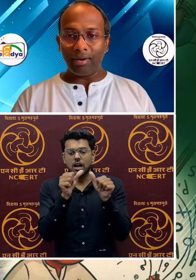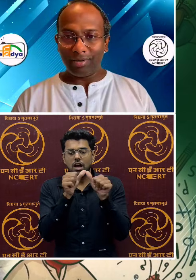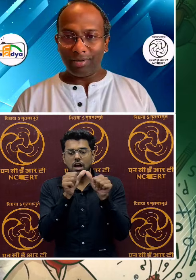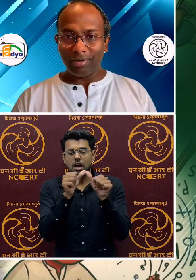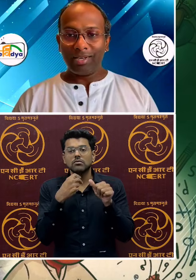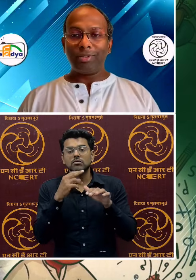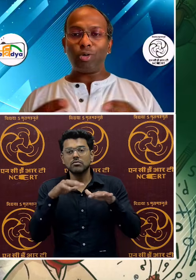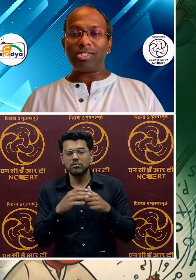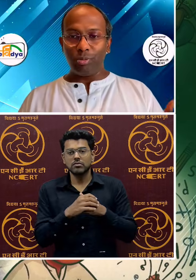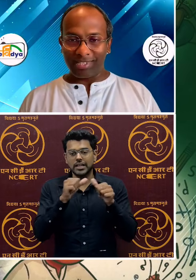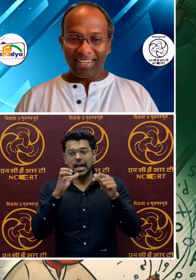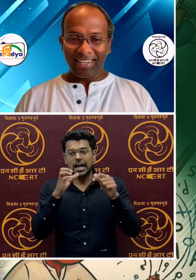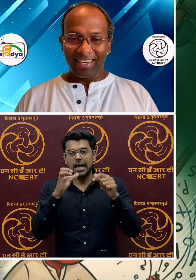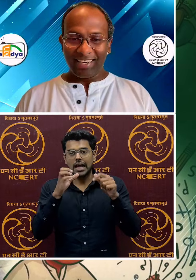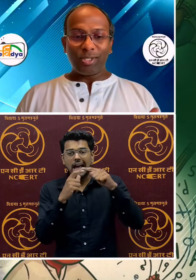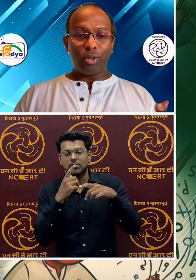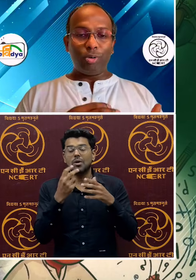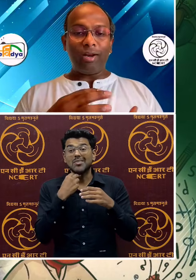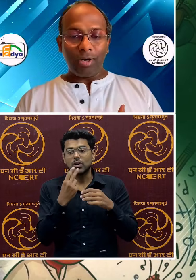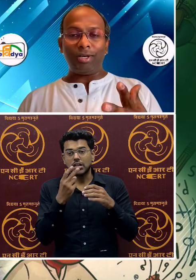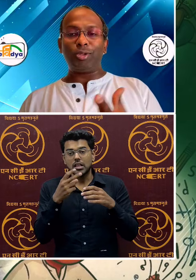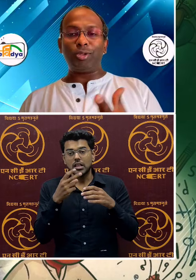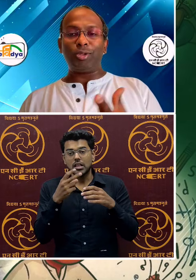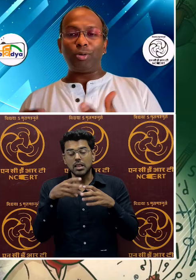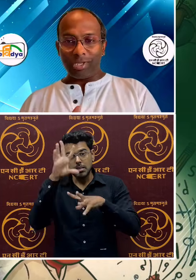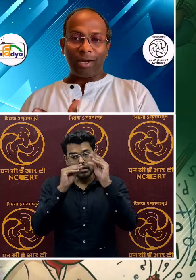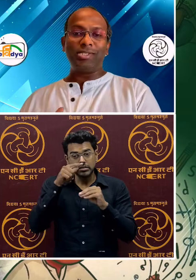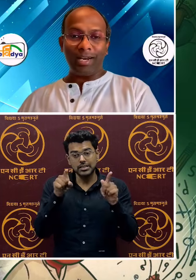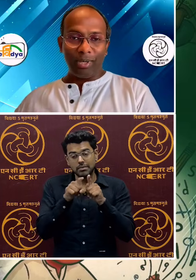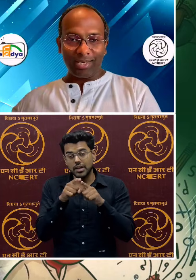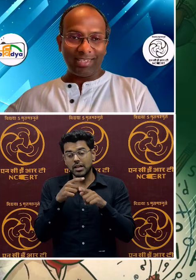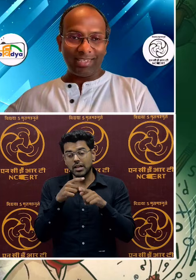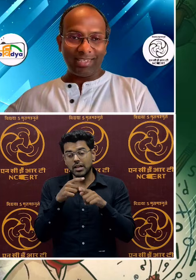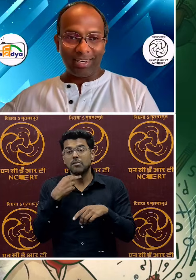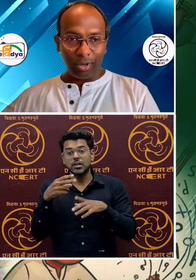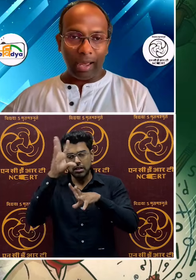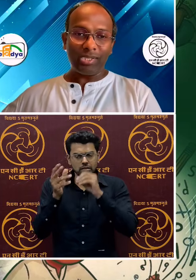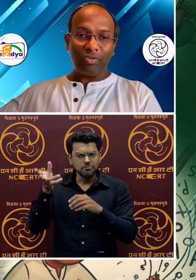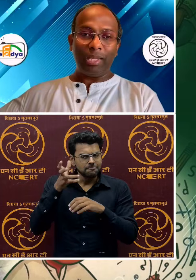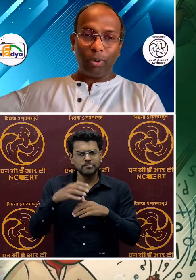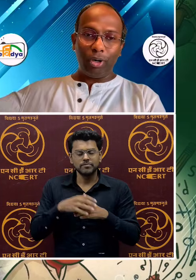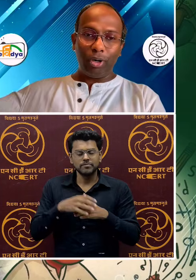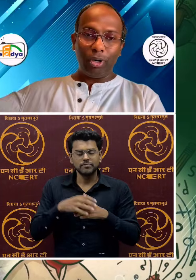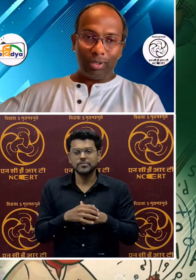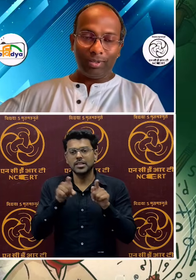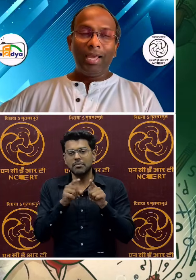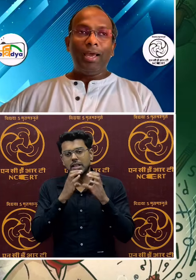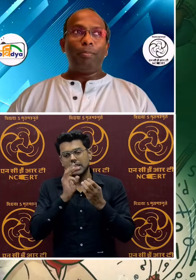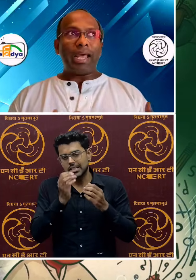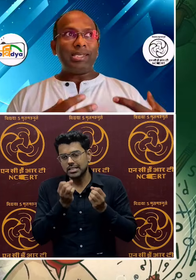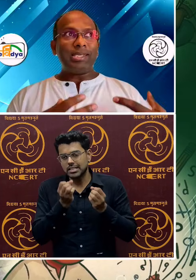A, those sounds. So you kind of learn through the sounds, and remediation and all happens from that point